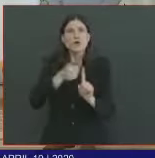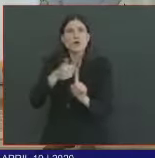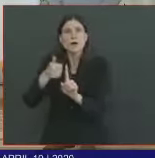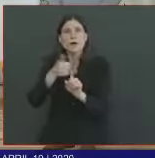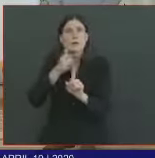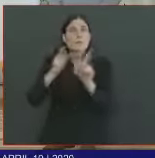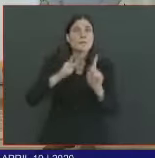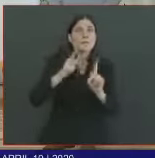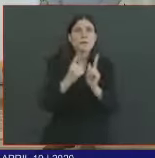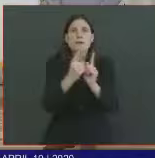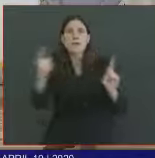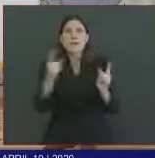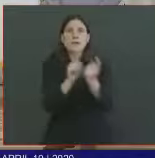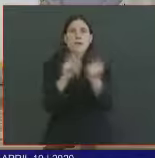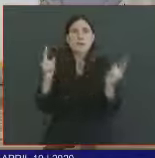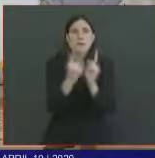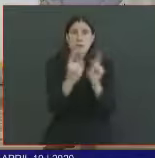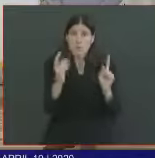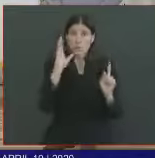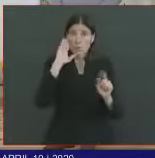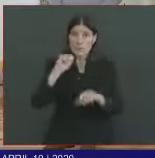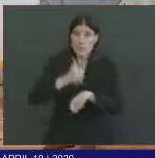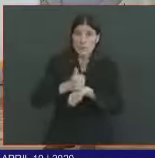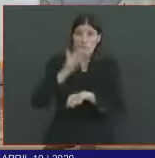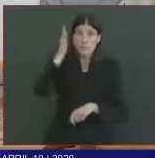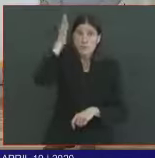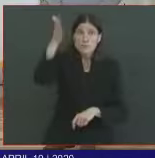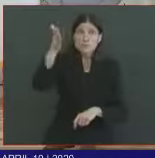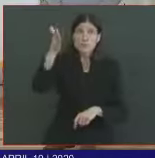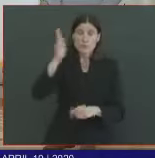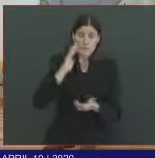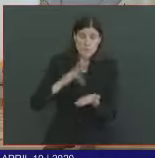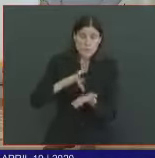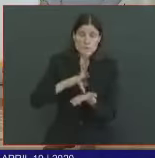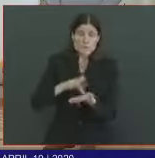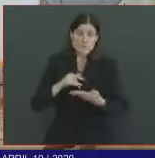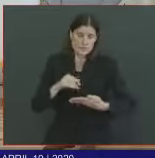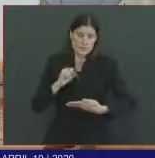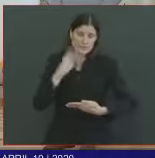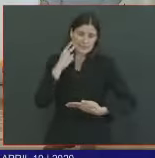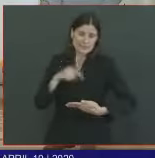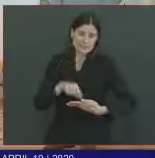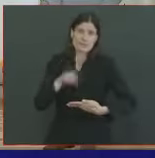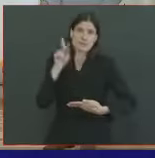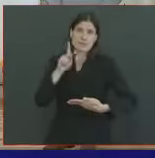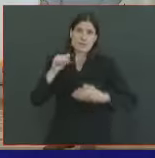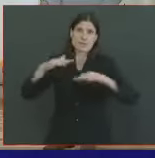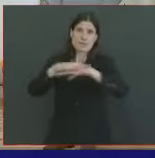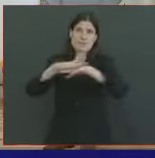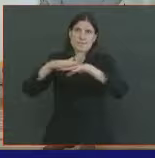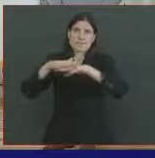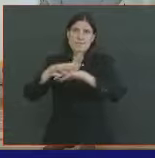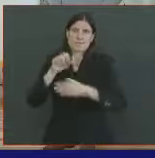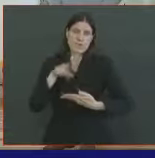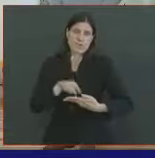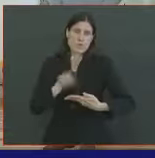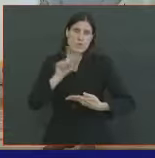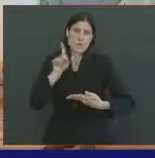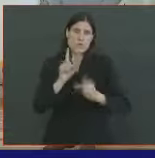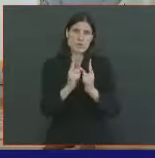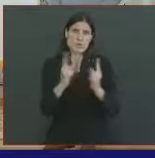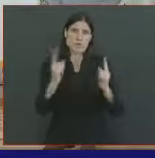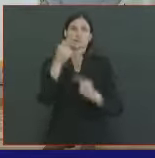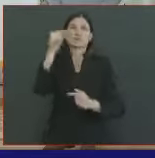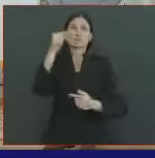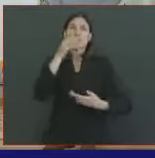It's a great question. We're looking at all different kinds of apps. There's a balance, of course, between respecting people's